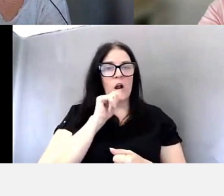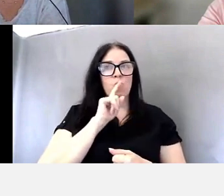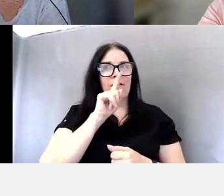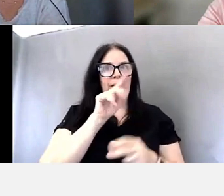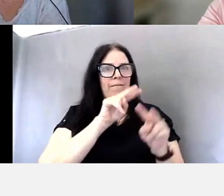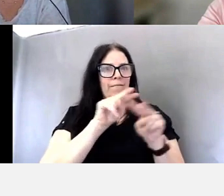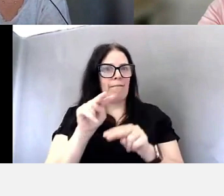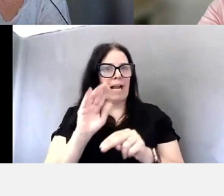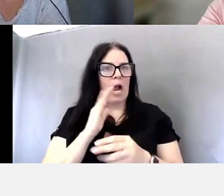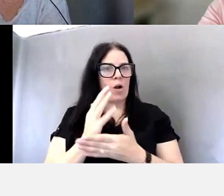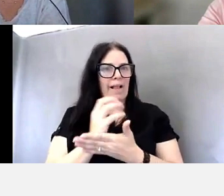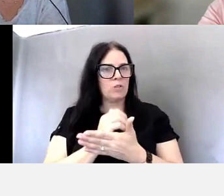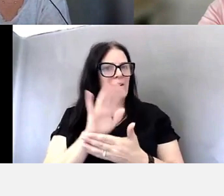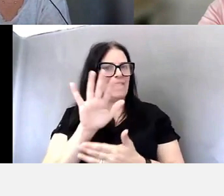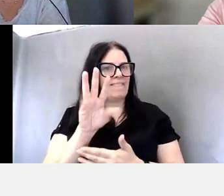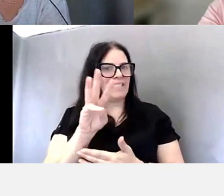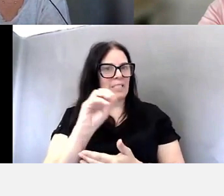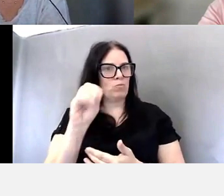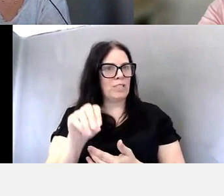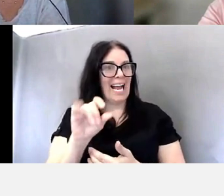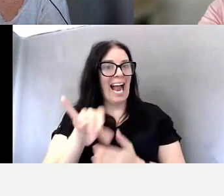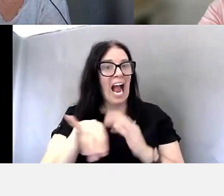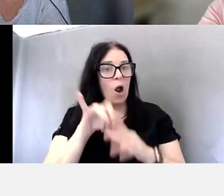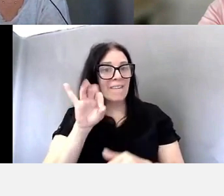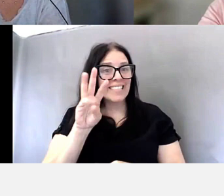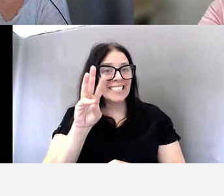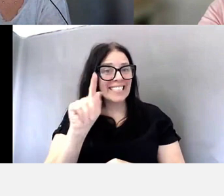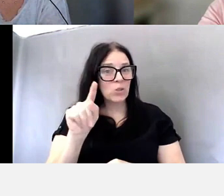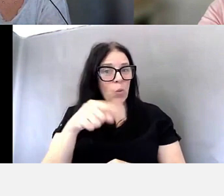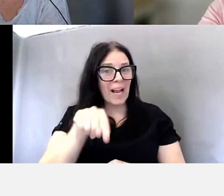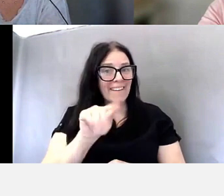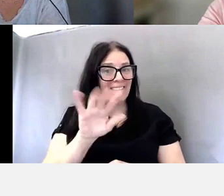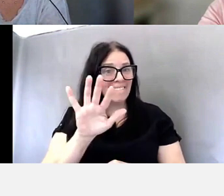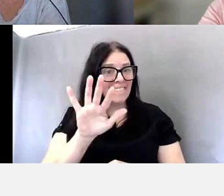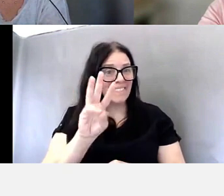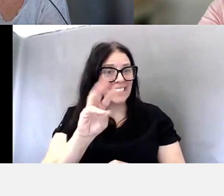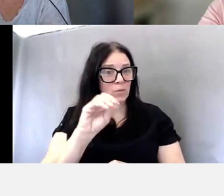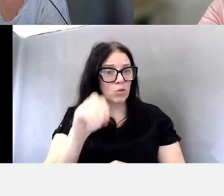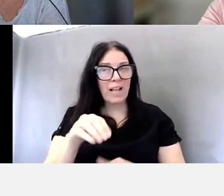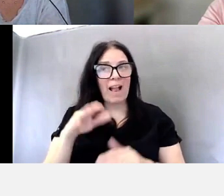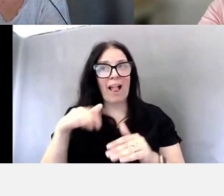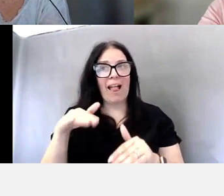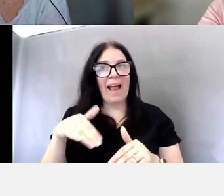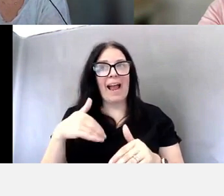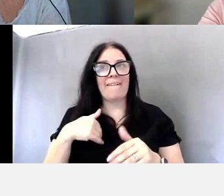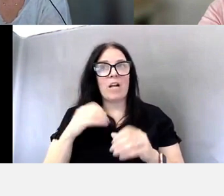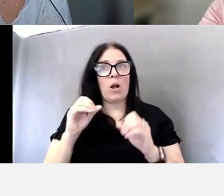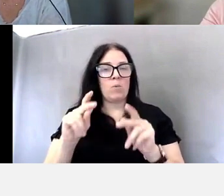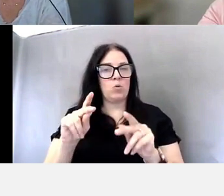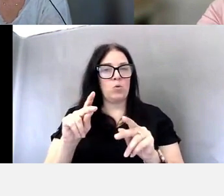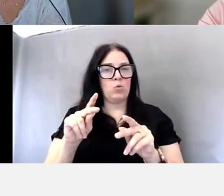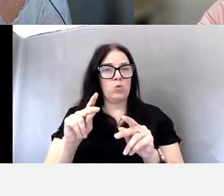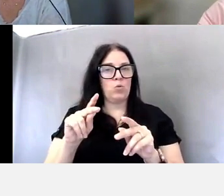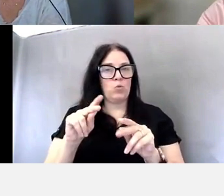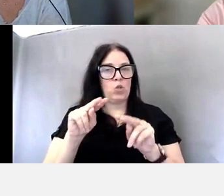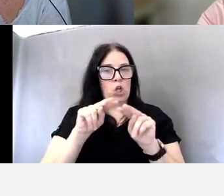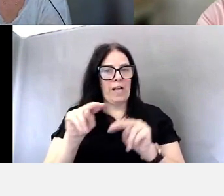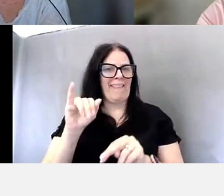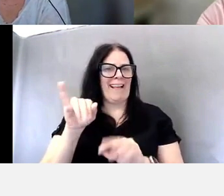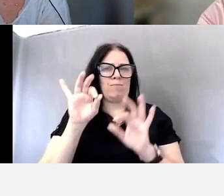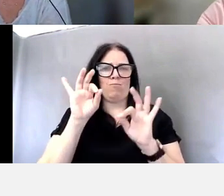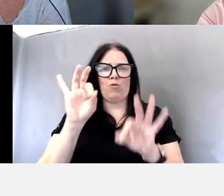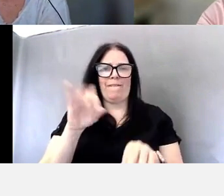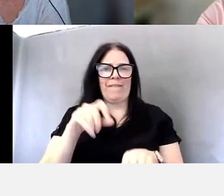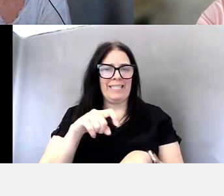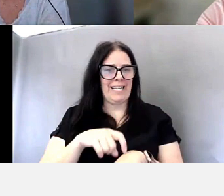So 56% out of 61 who are on the screen with us right now haven't had a chance to explore the collection. So this is perfect